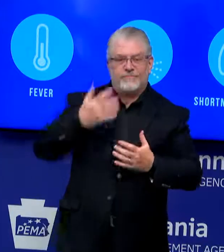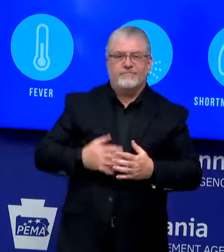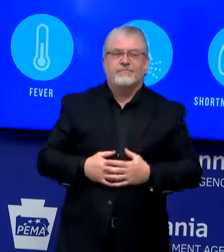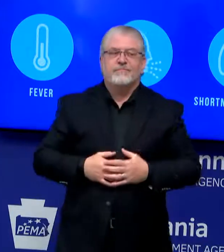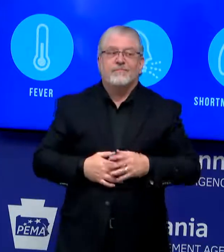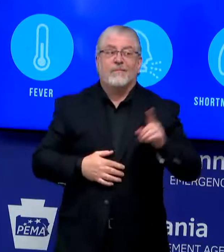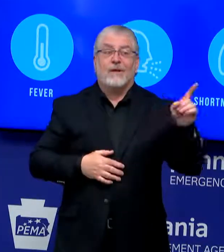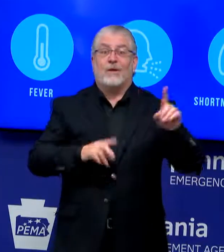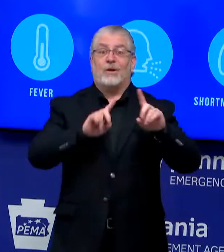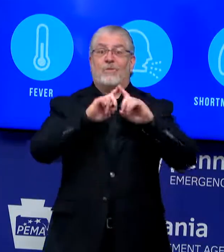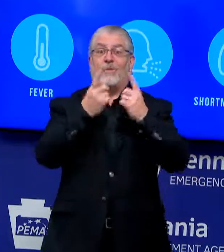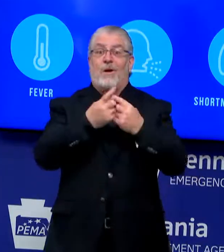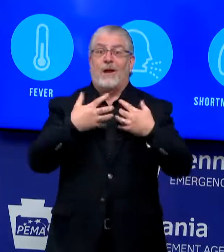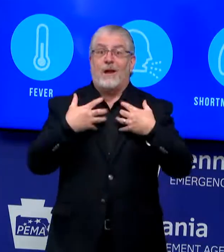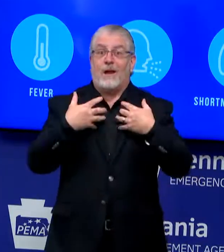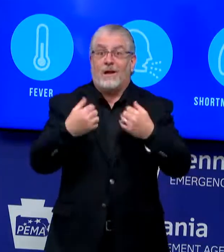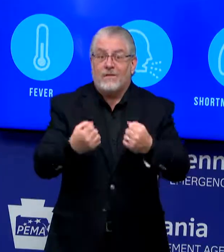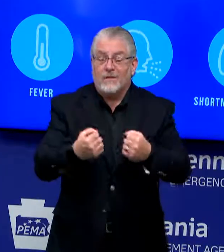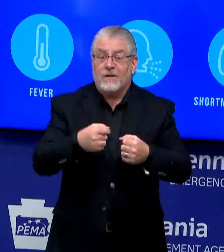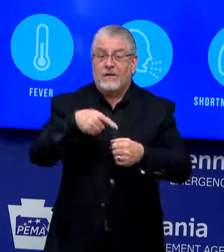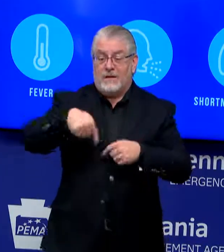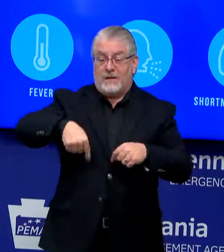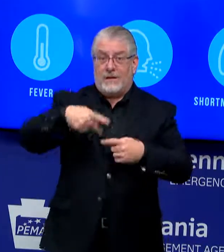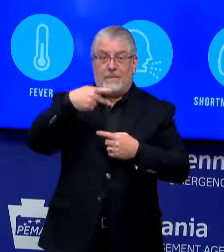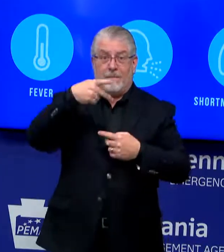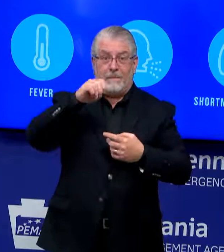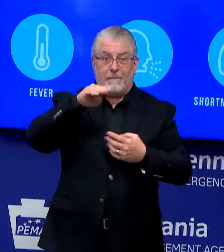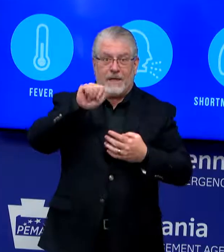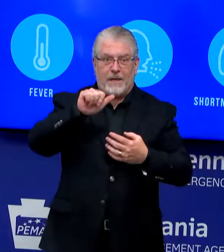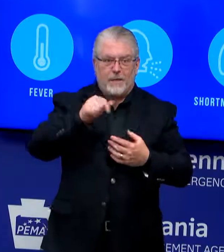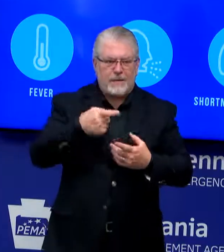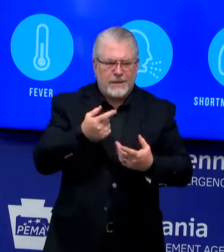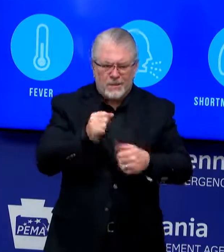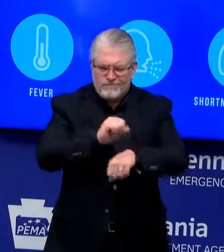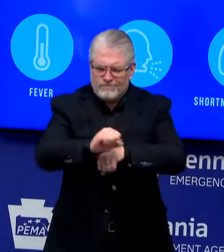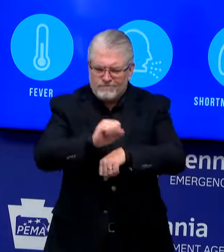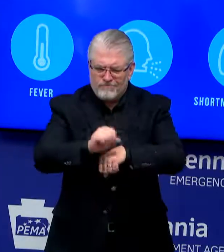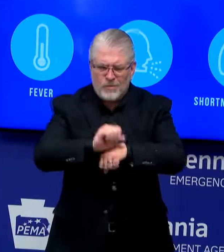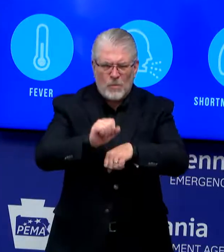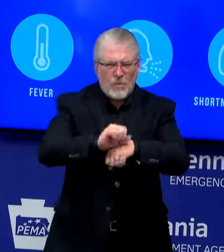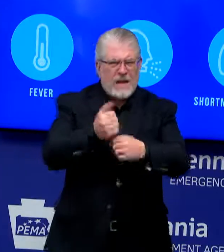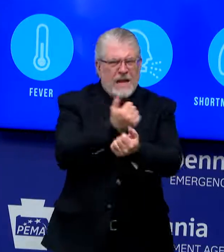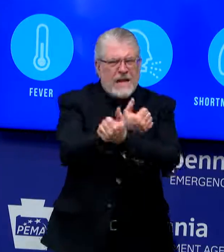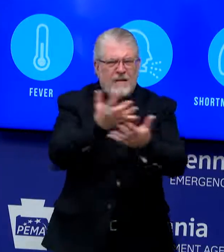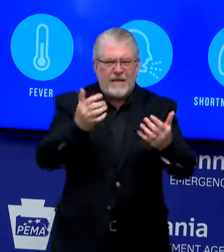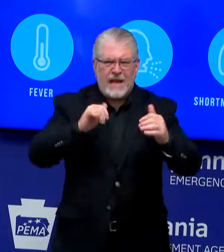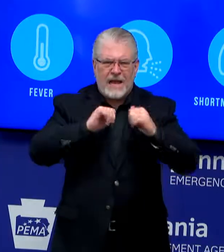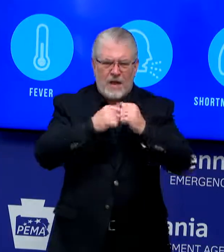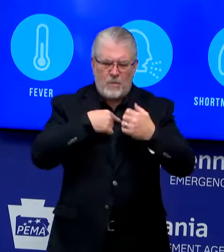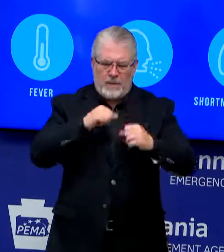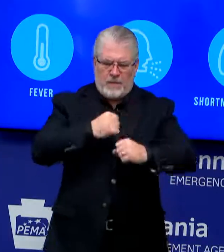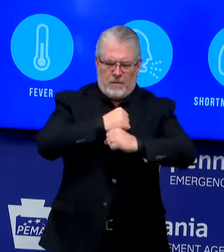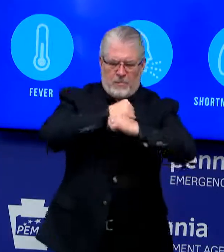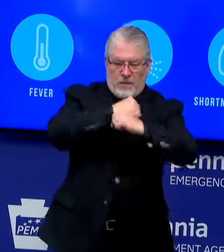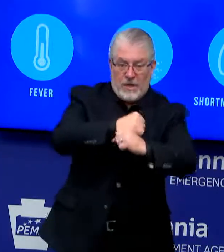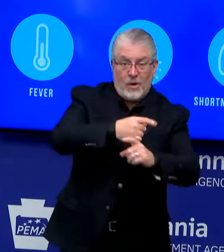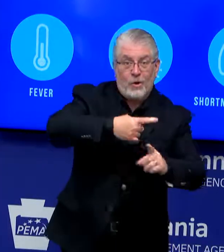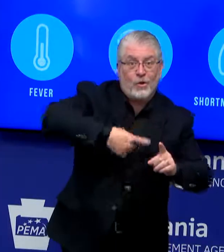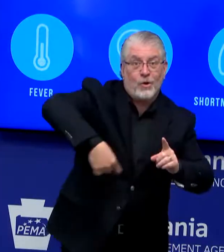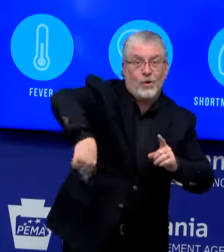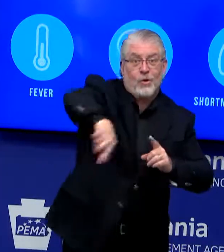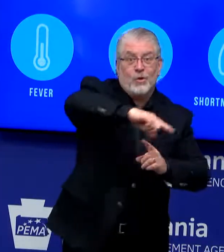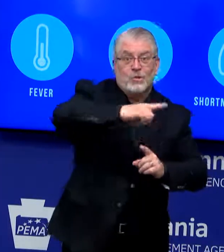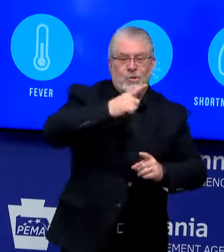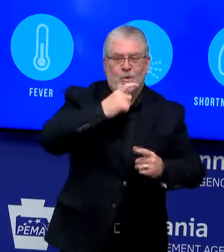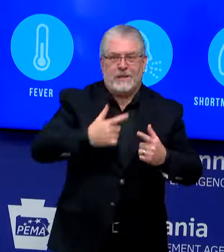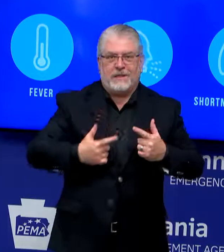protect nursing homes and protect the staff and residents of nursing homes. We are watching the data very carefully about nursing homes.